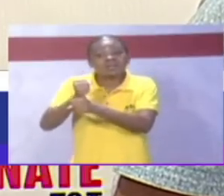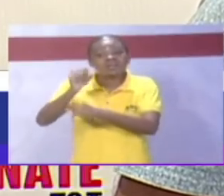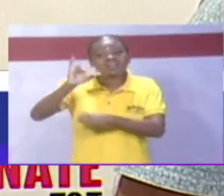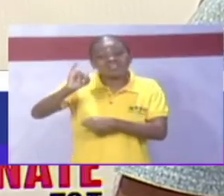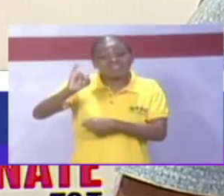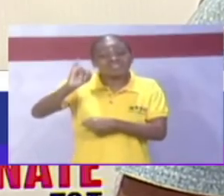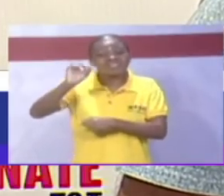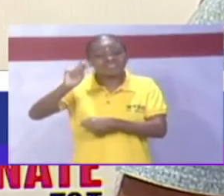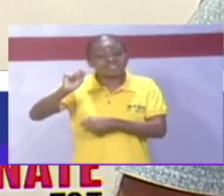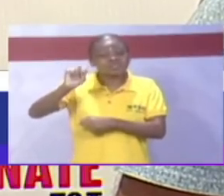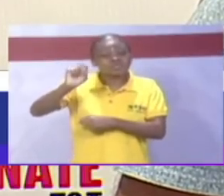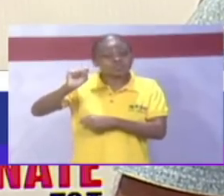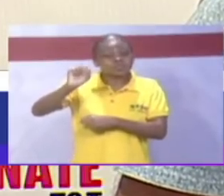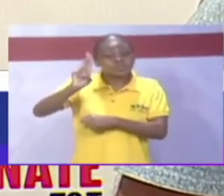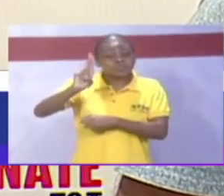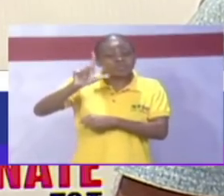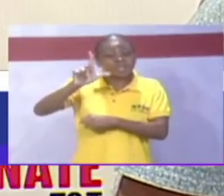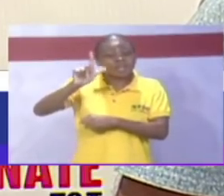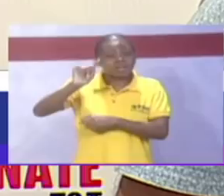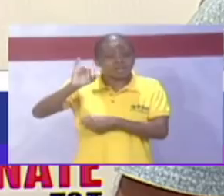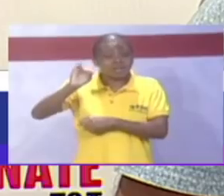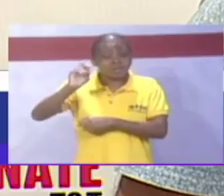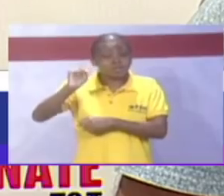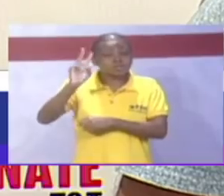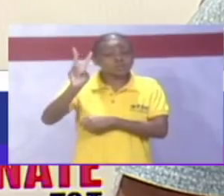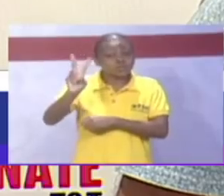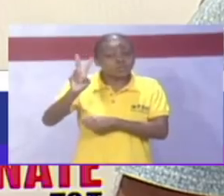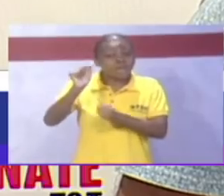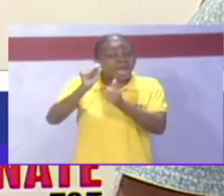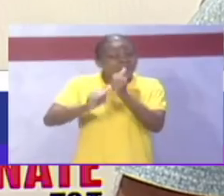And I also have